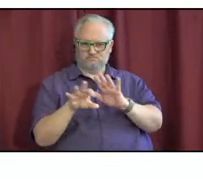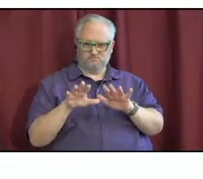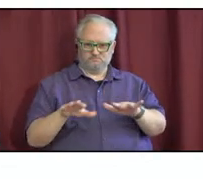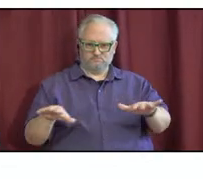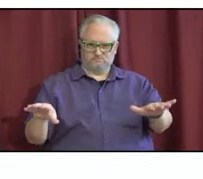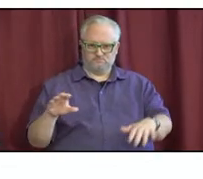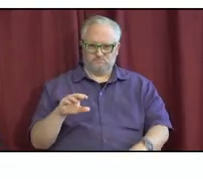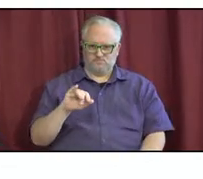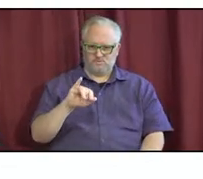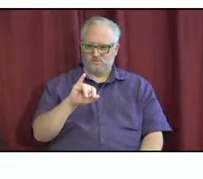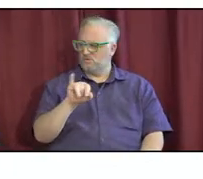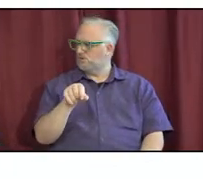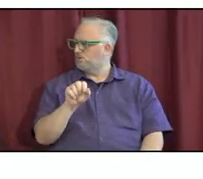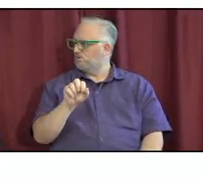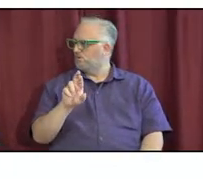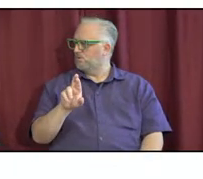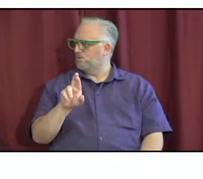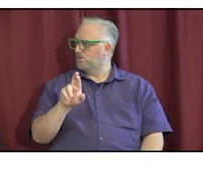Jorge Hinojosa,